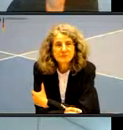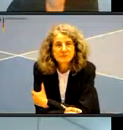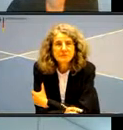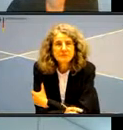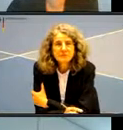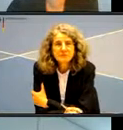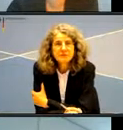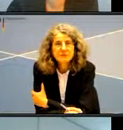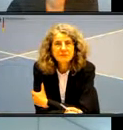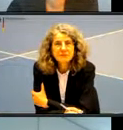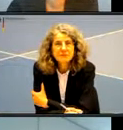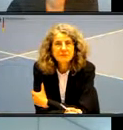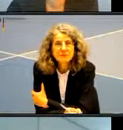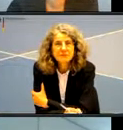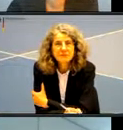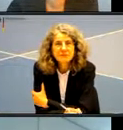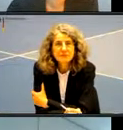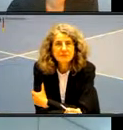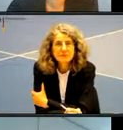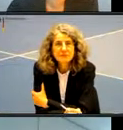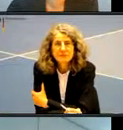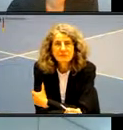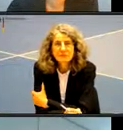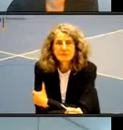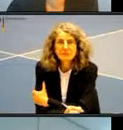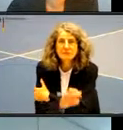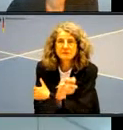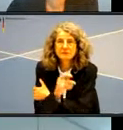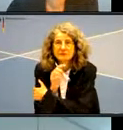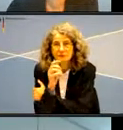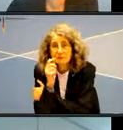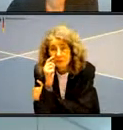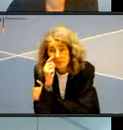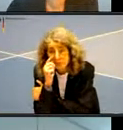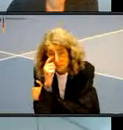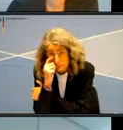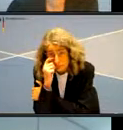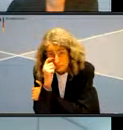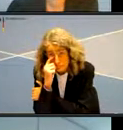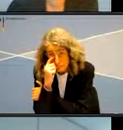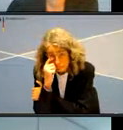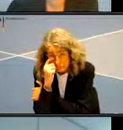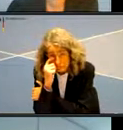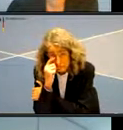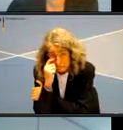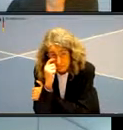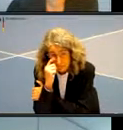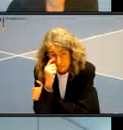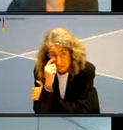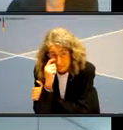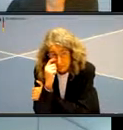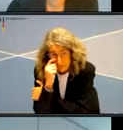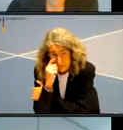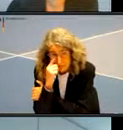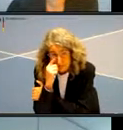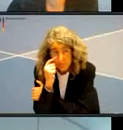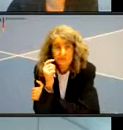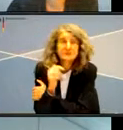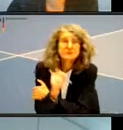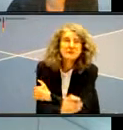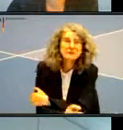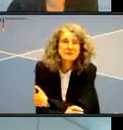to think about. And so in a moment, we'll have a few extra special guests to join our panelists, and I'll tell you about them in a minute. But